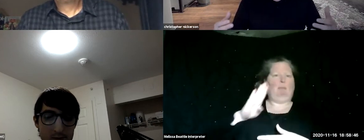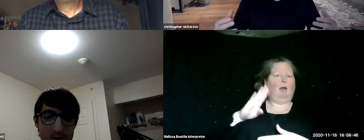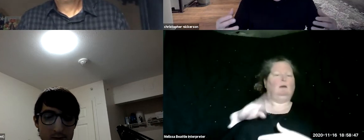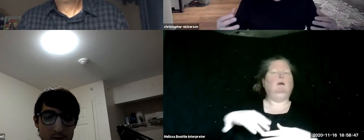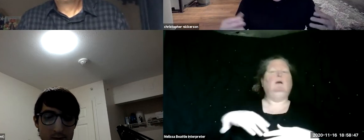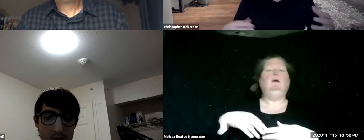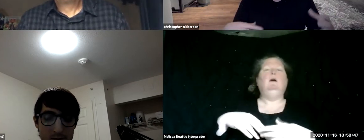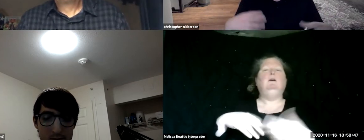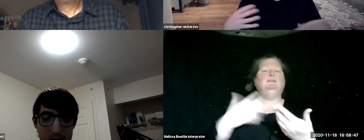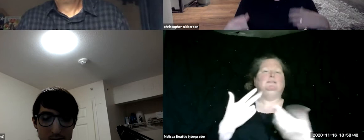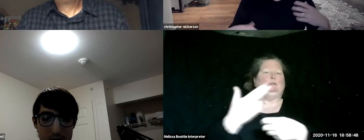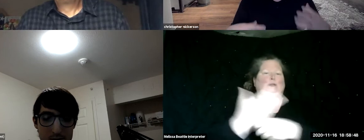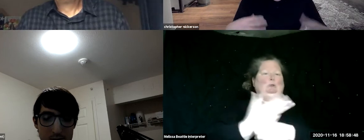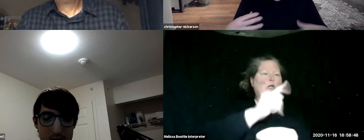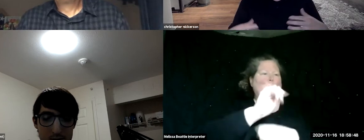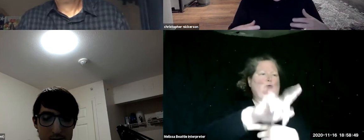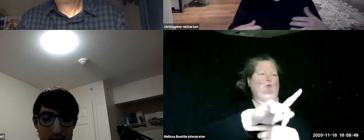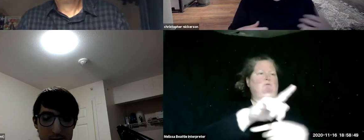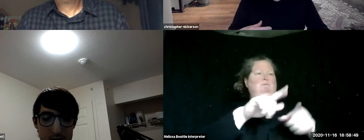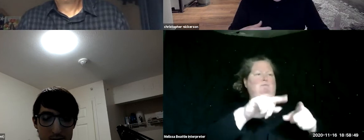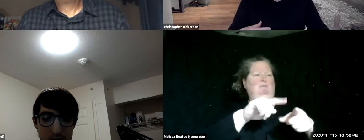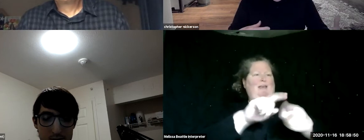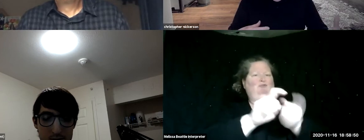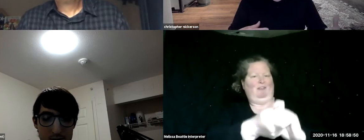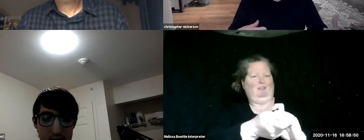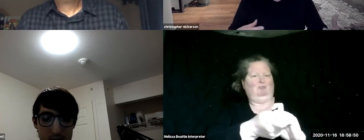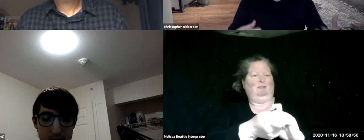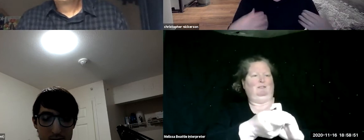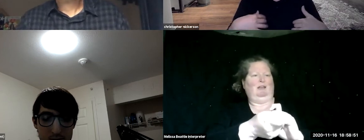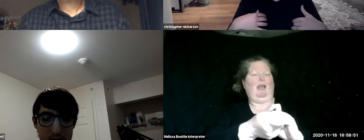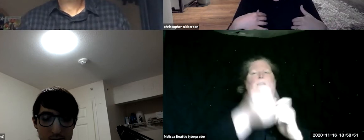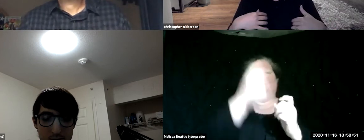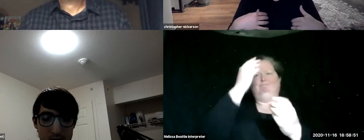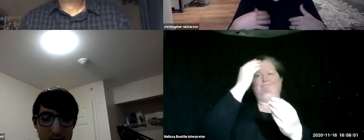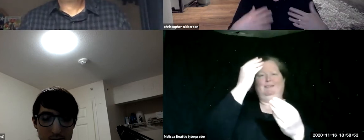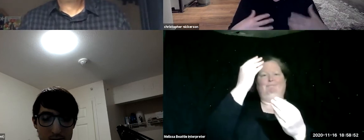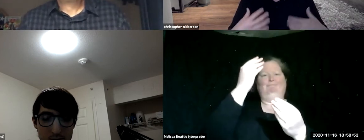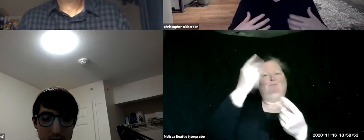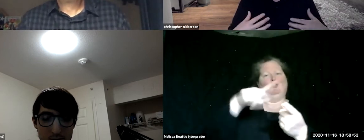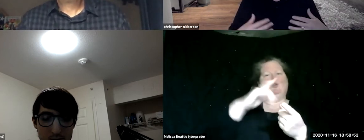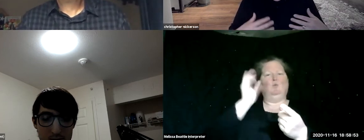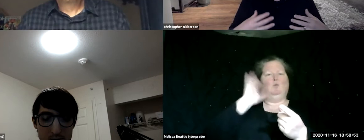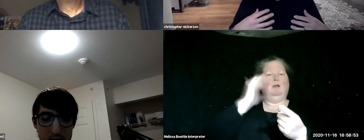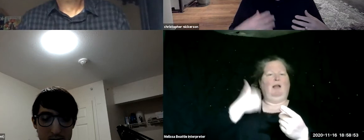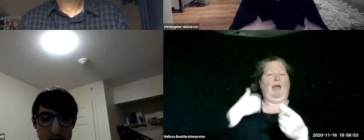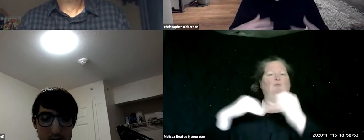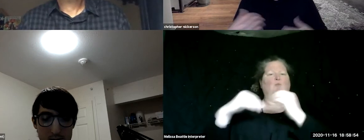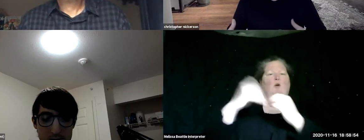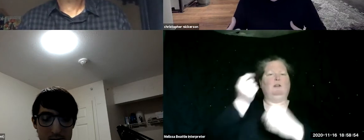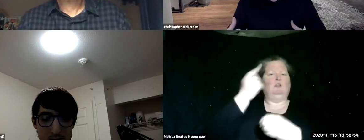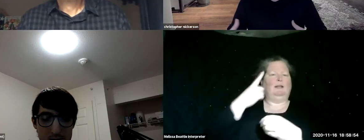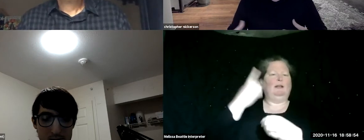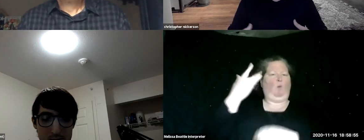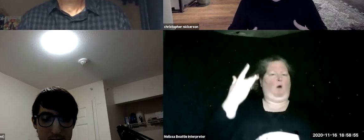things, it gives you kind of an understanding of why they're doing that. And I think it also starts to fan the fire of, you know, what's